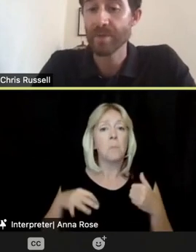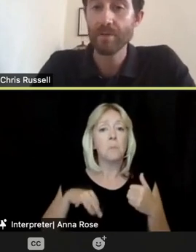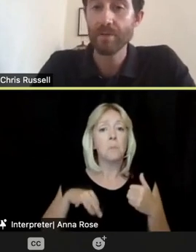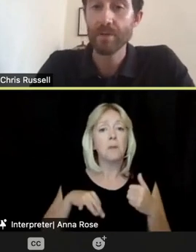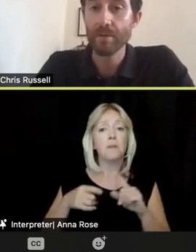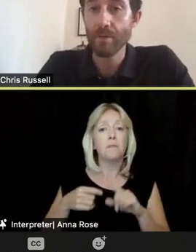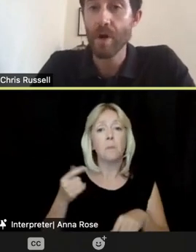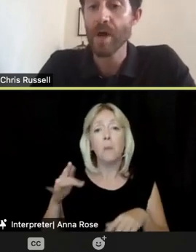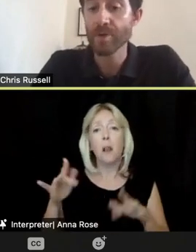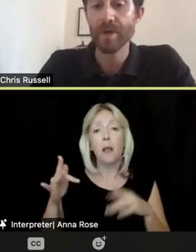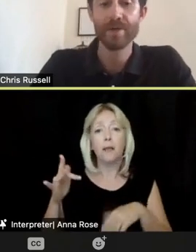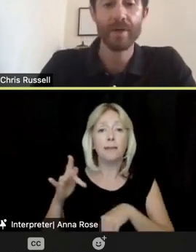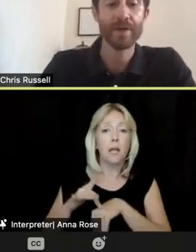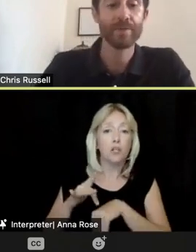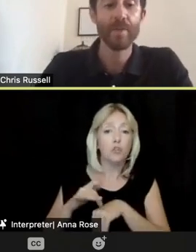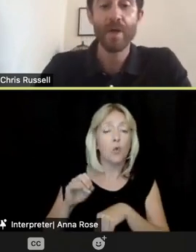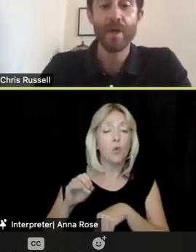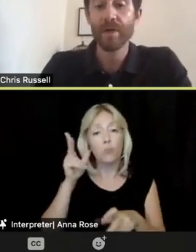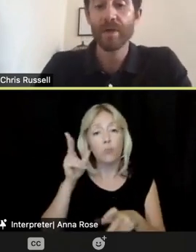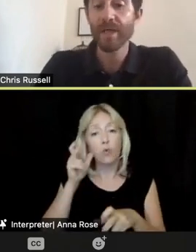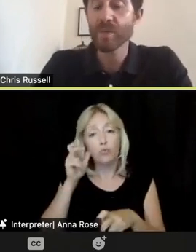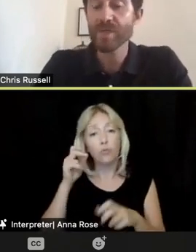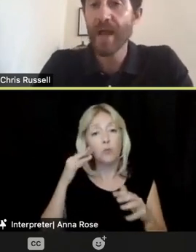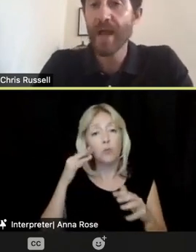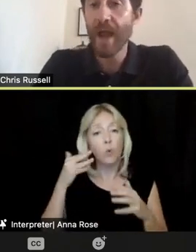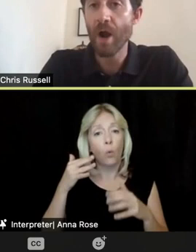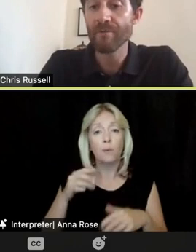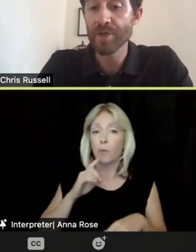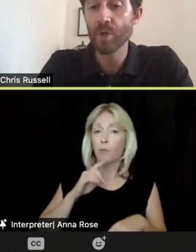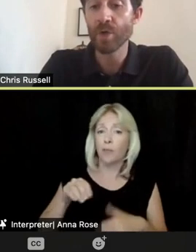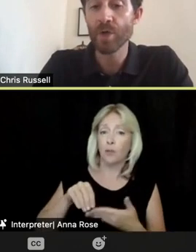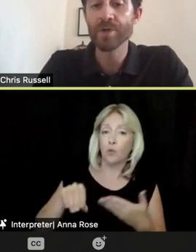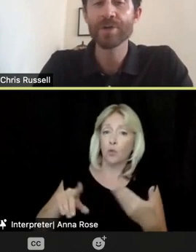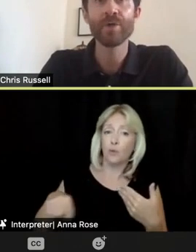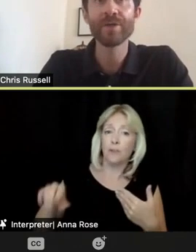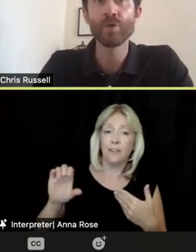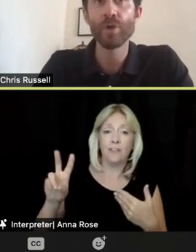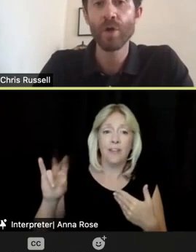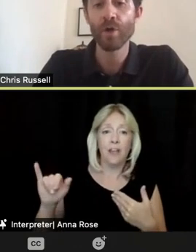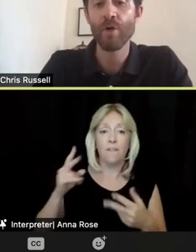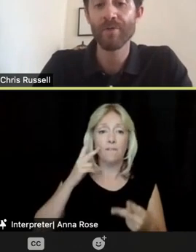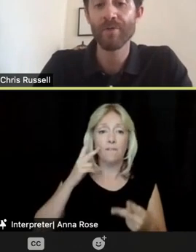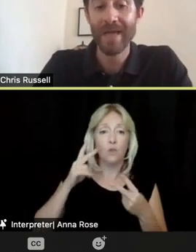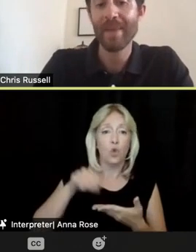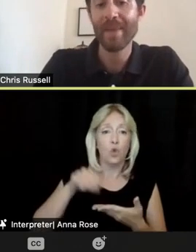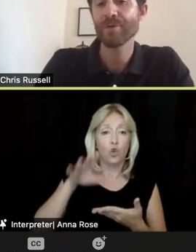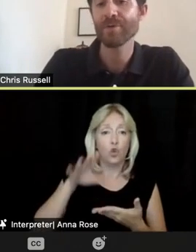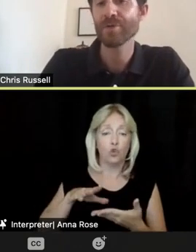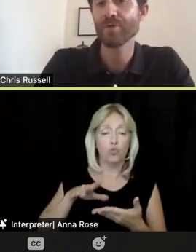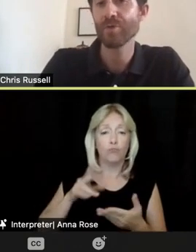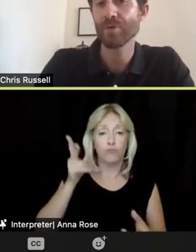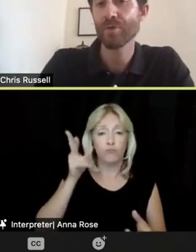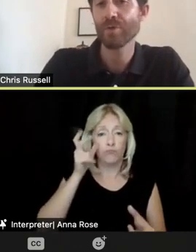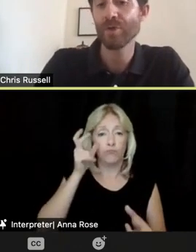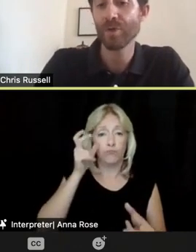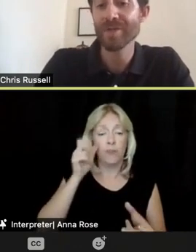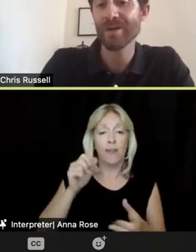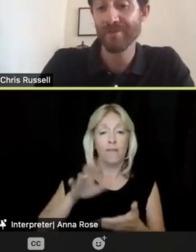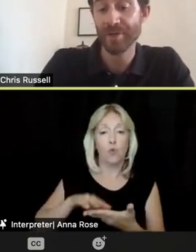interaction with something or auditory interaction. But kids with CVI are visual learners who need to learn over time how